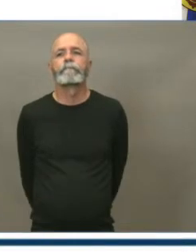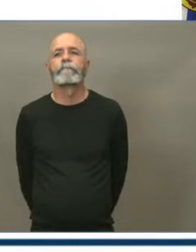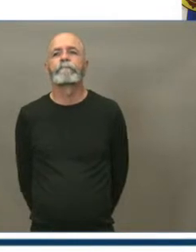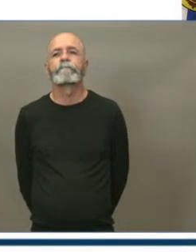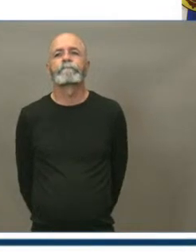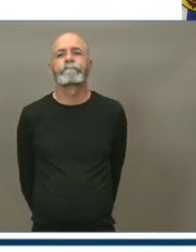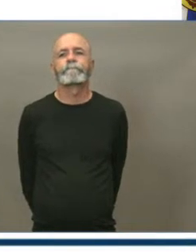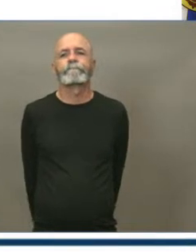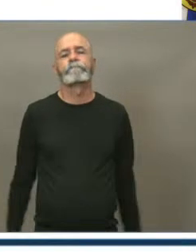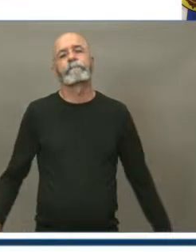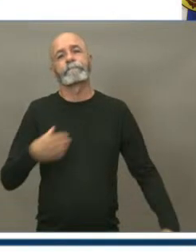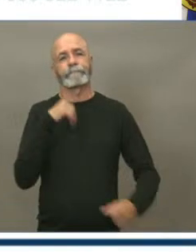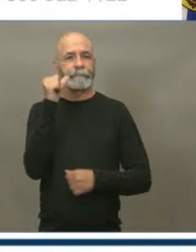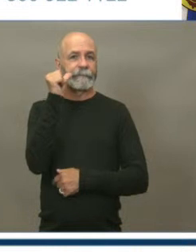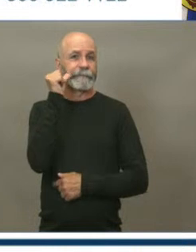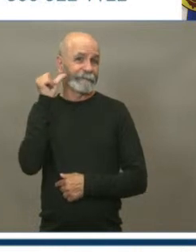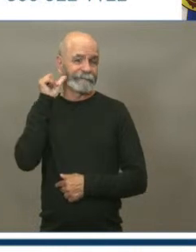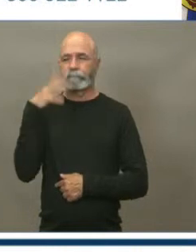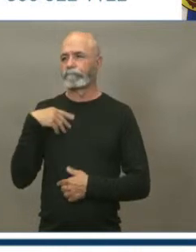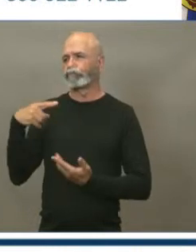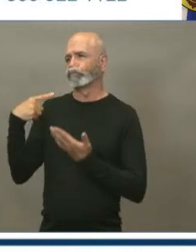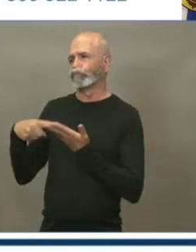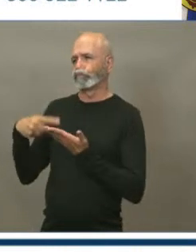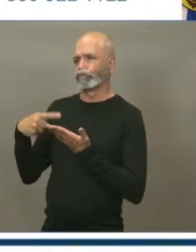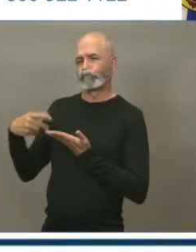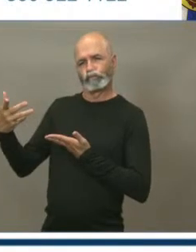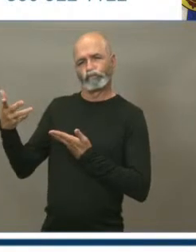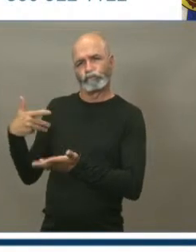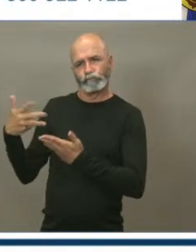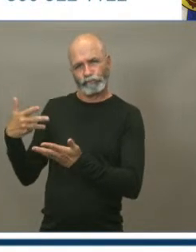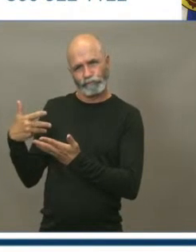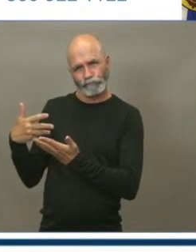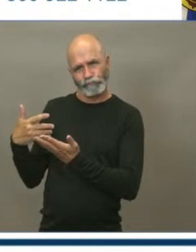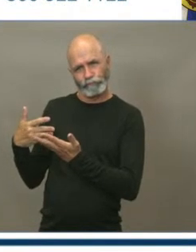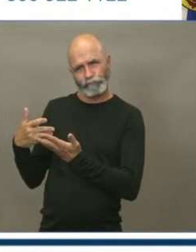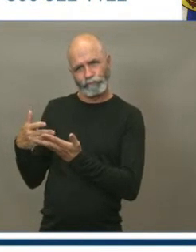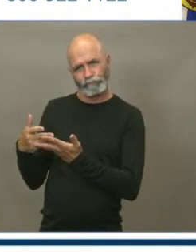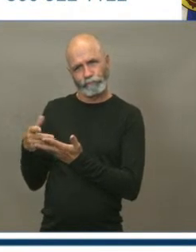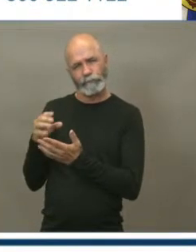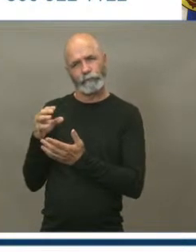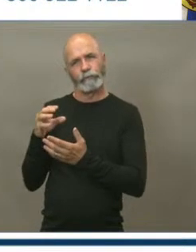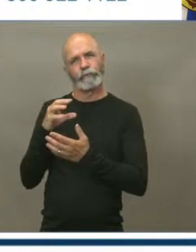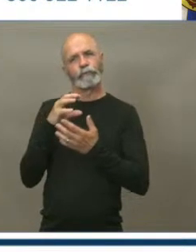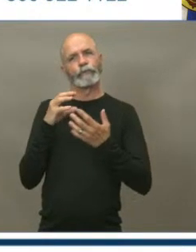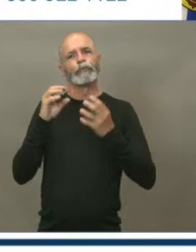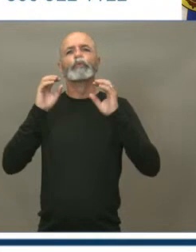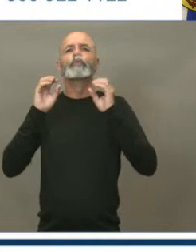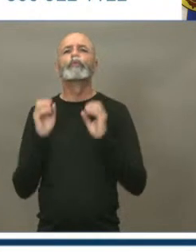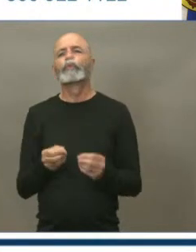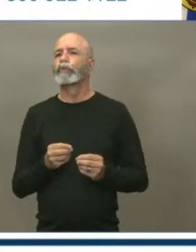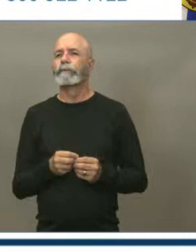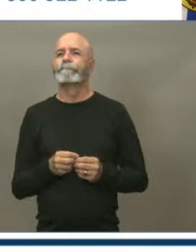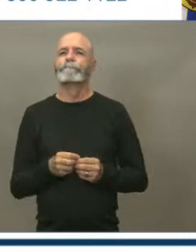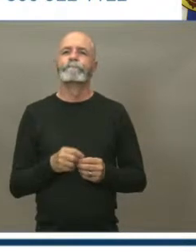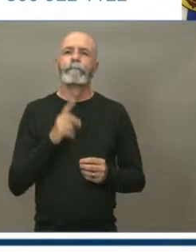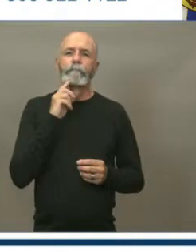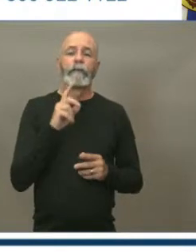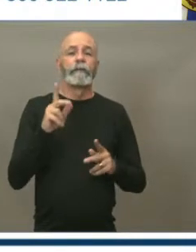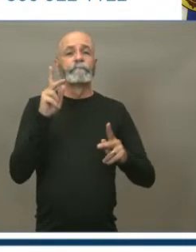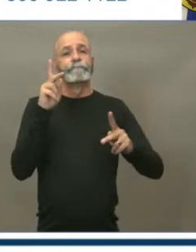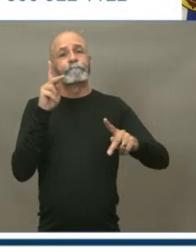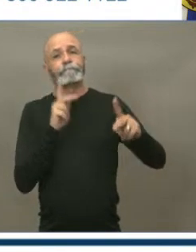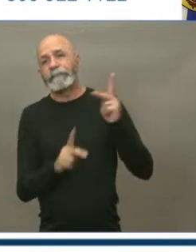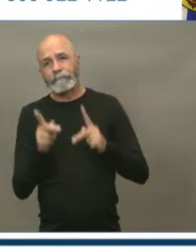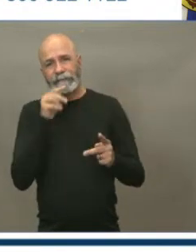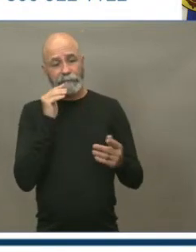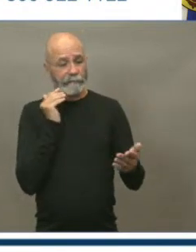that there have been no compassionate exemptions given for end-of-life visits in terms of entering the